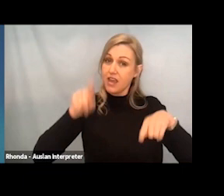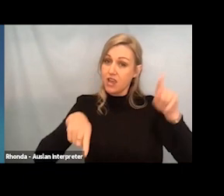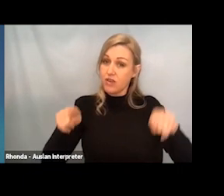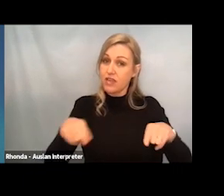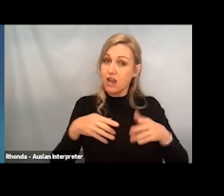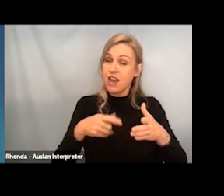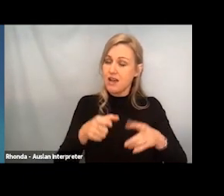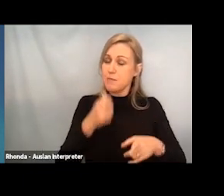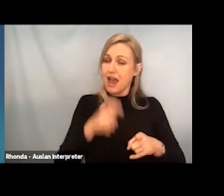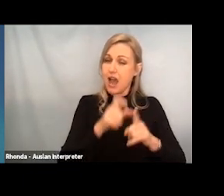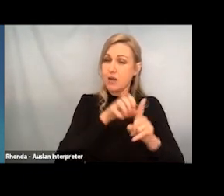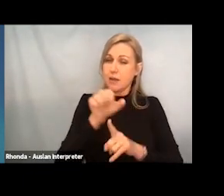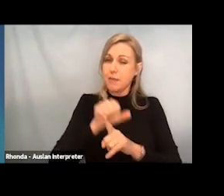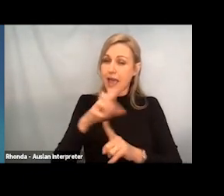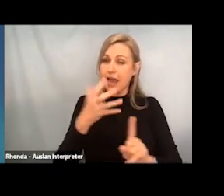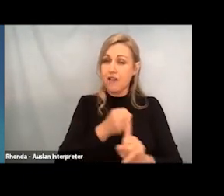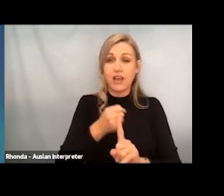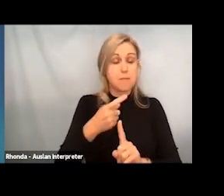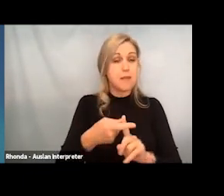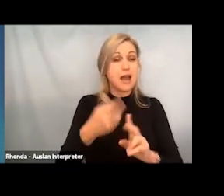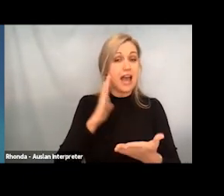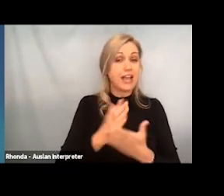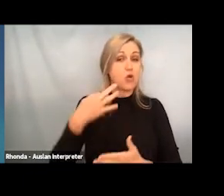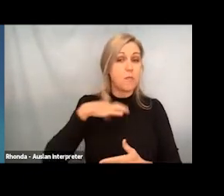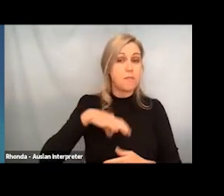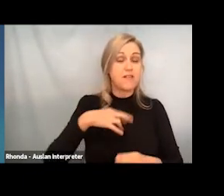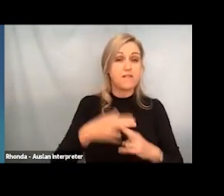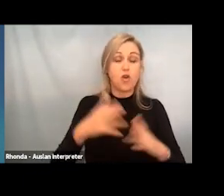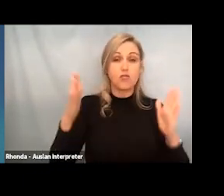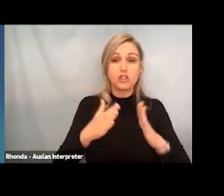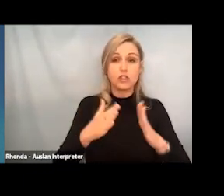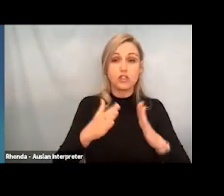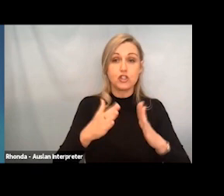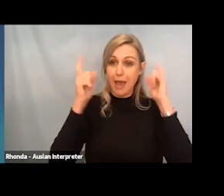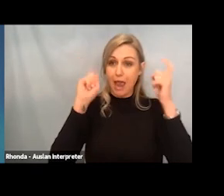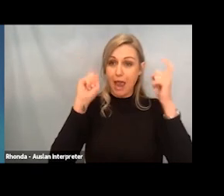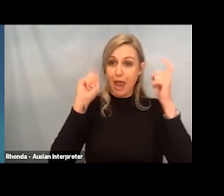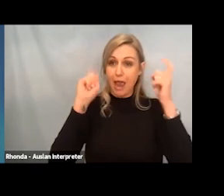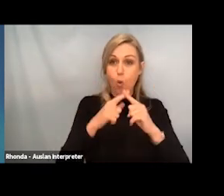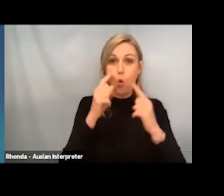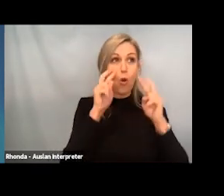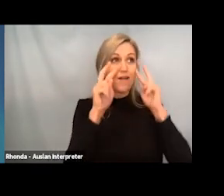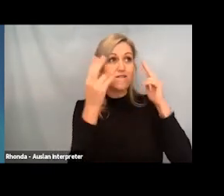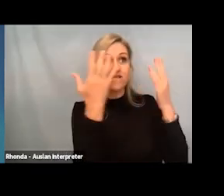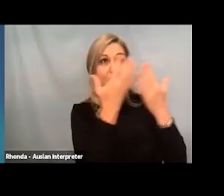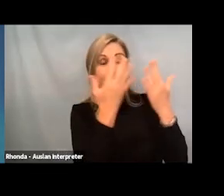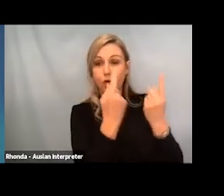effects, but we didn't see any benefits in terms of reducing the paranoia and hallucinations that people get when they use